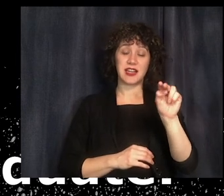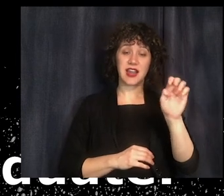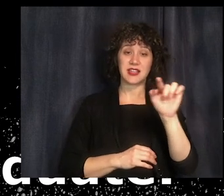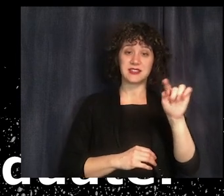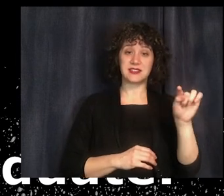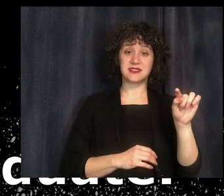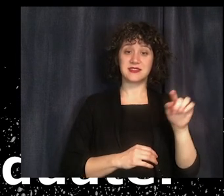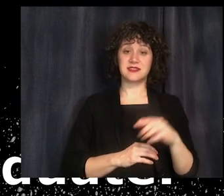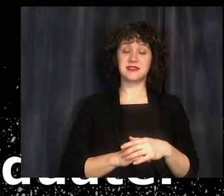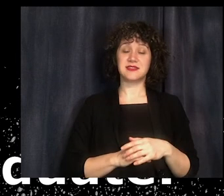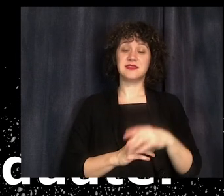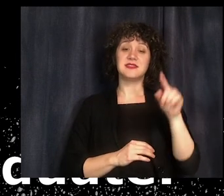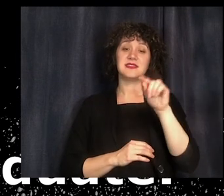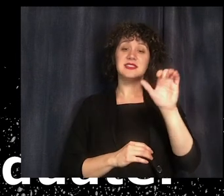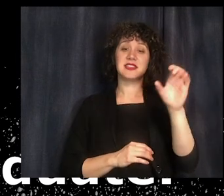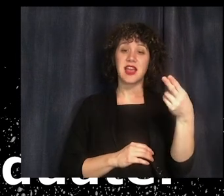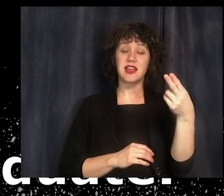Zach Nelius,